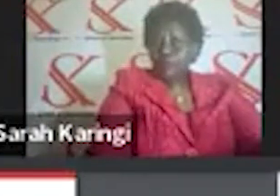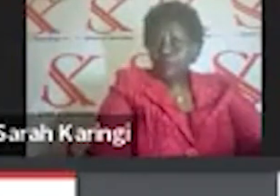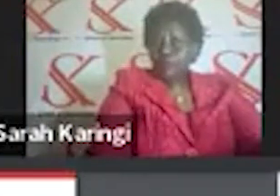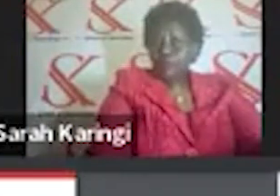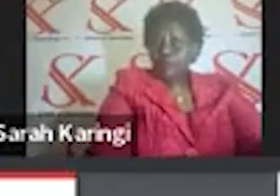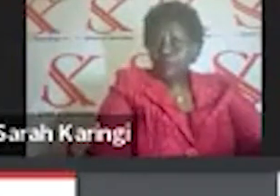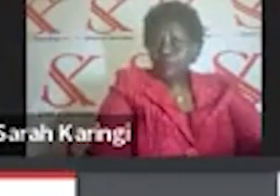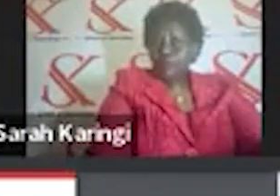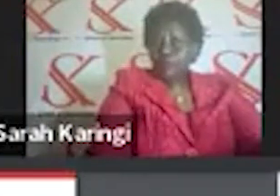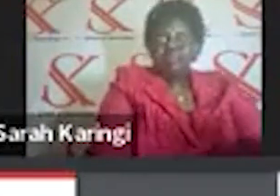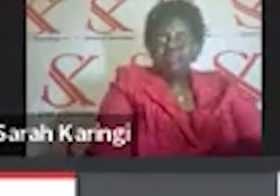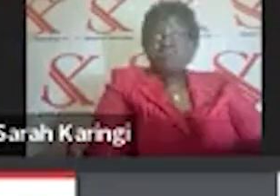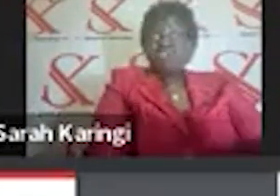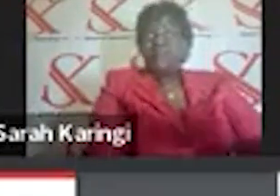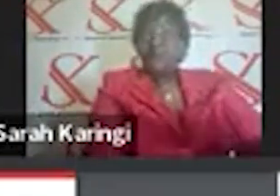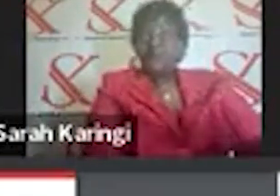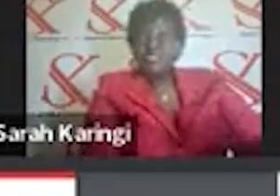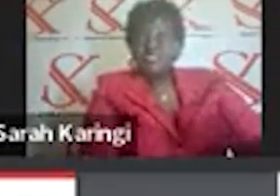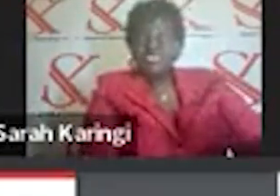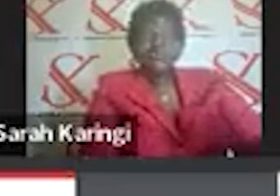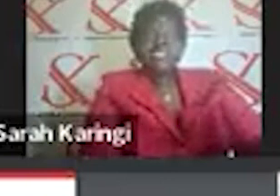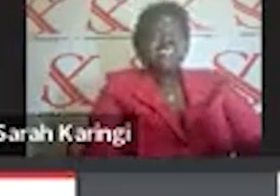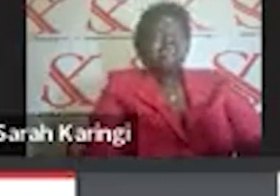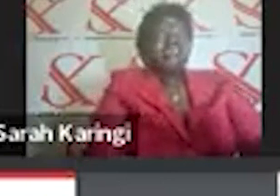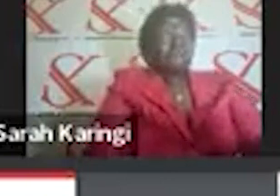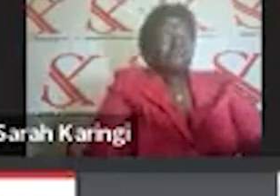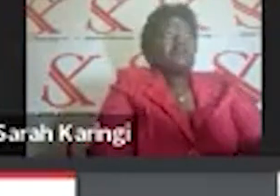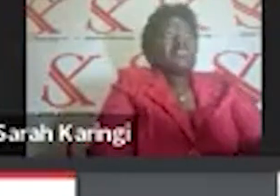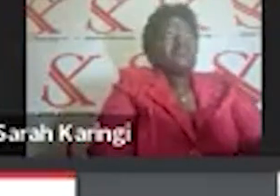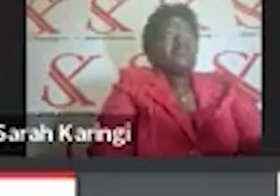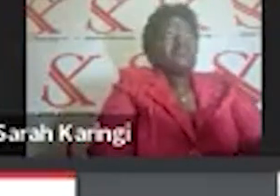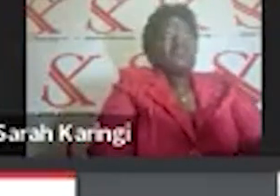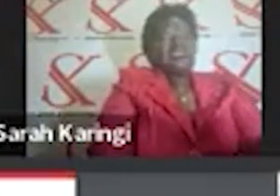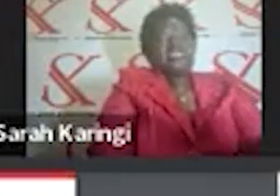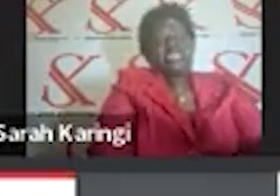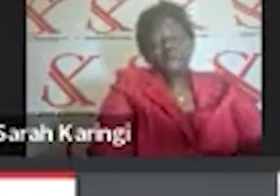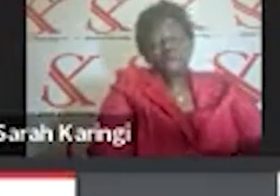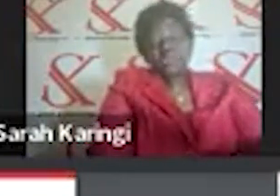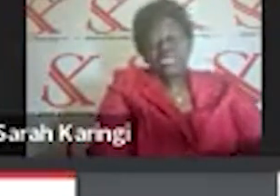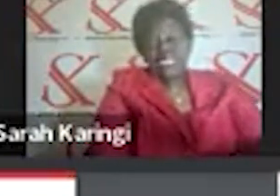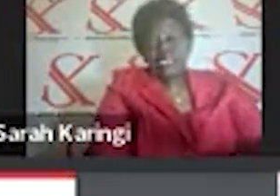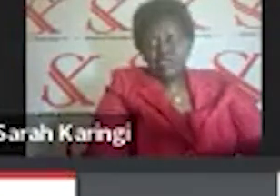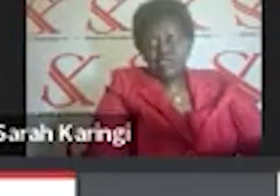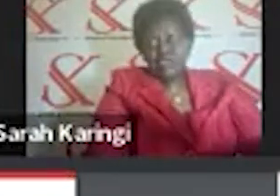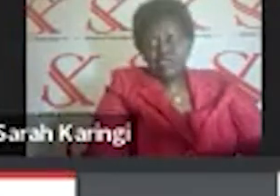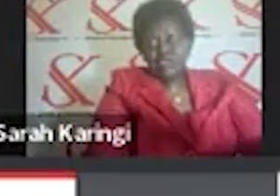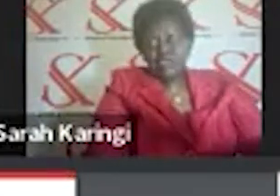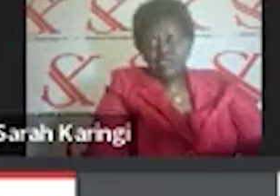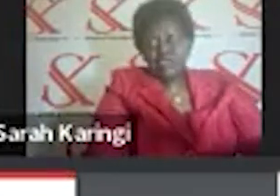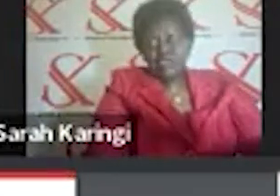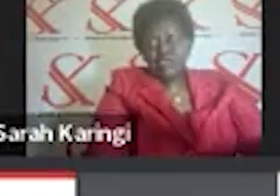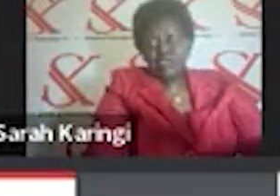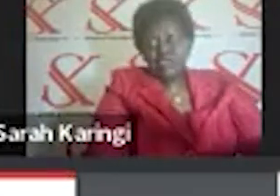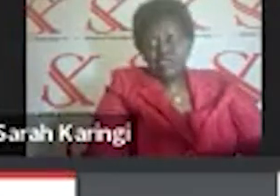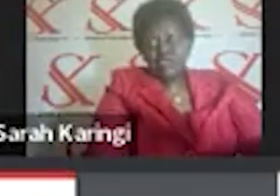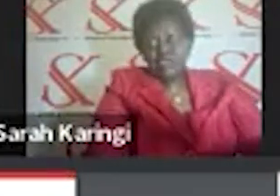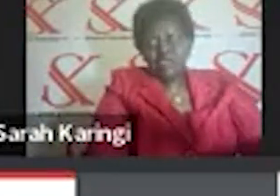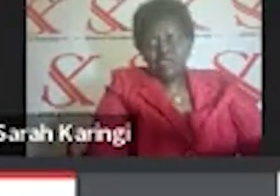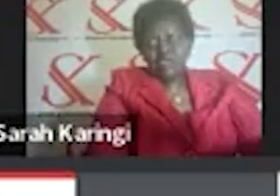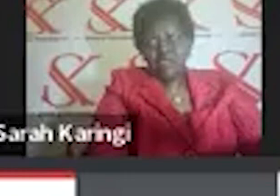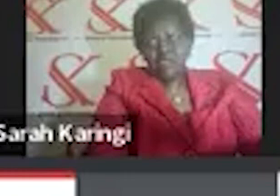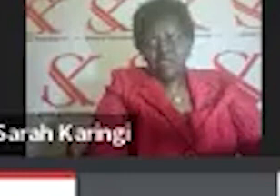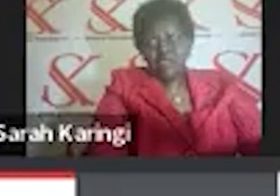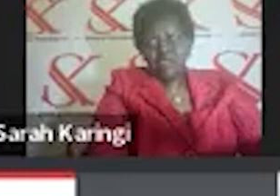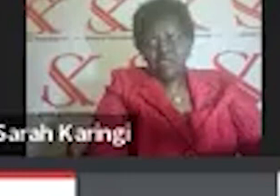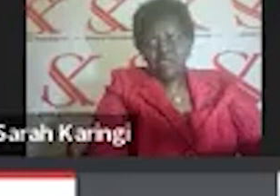maybe you want to start a business and you have been employed, like when I left employment to take care of my late husband when he was sick, to be very